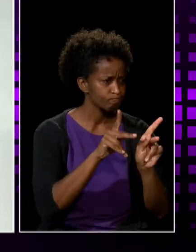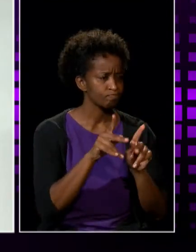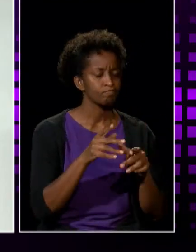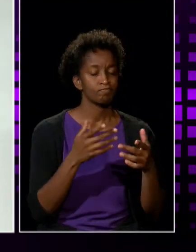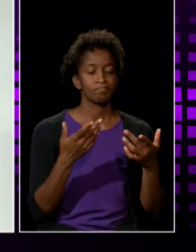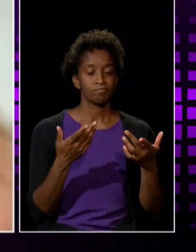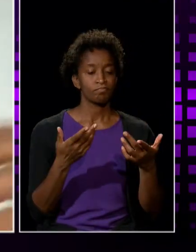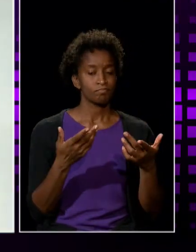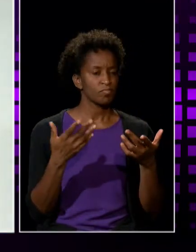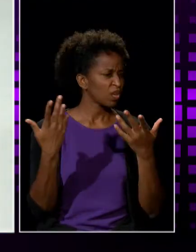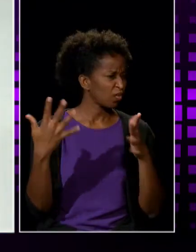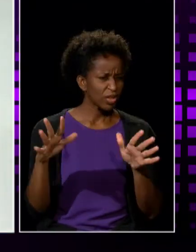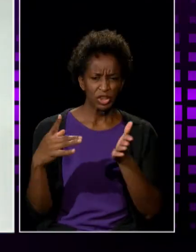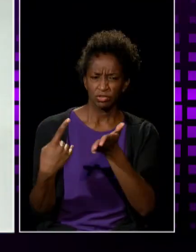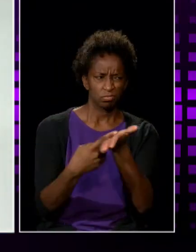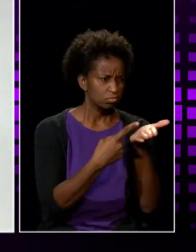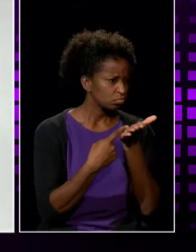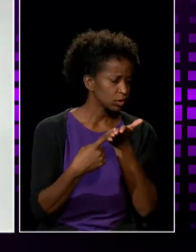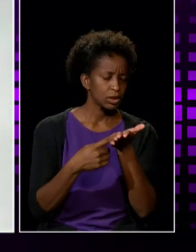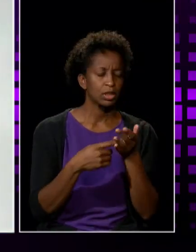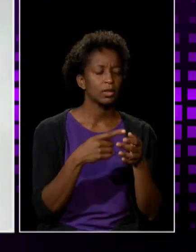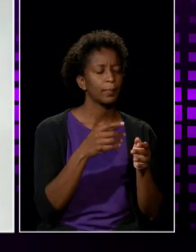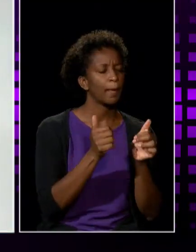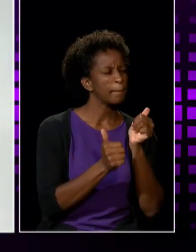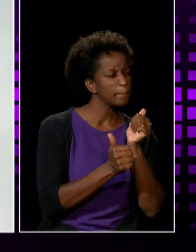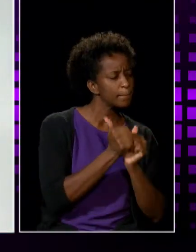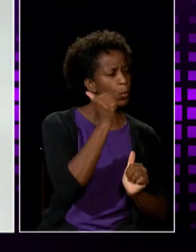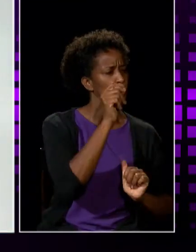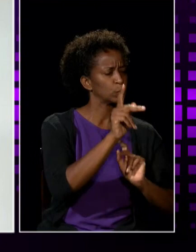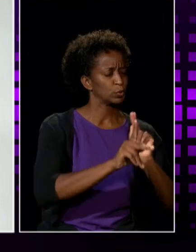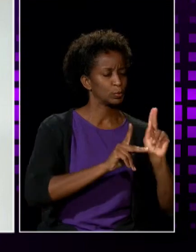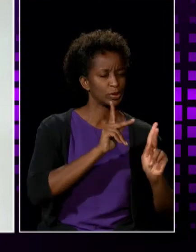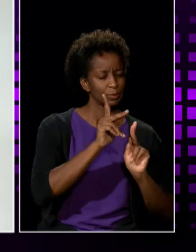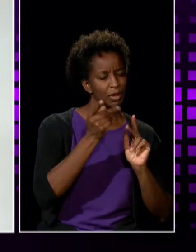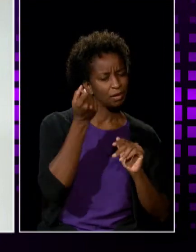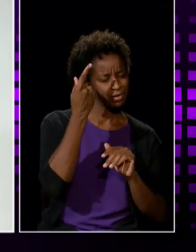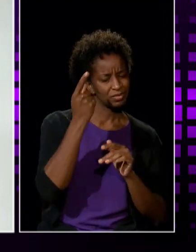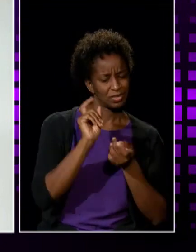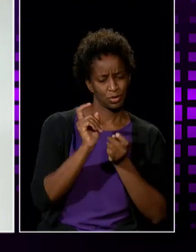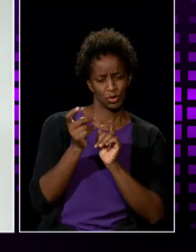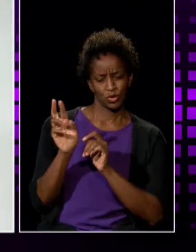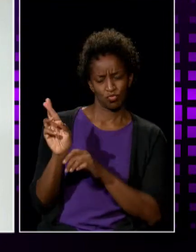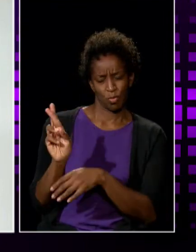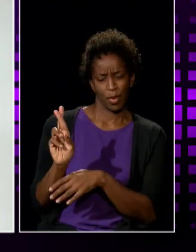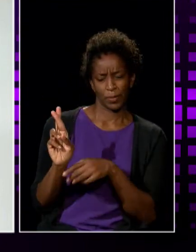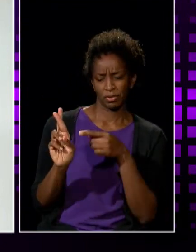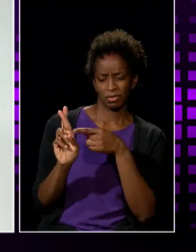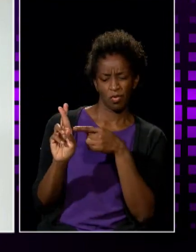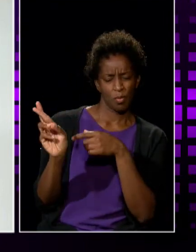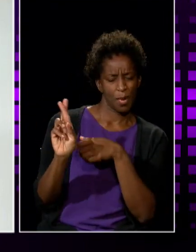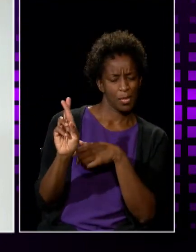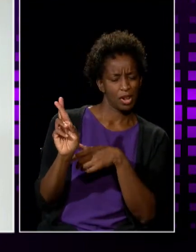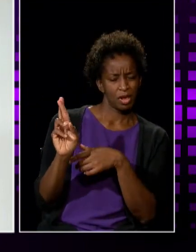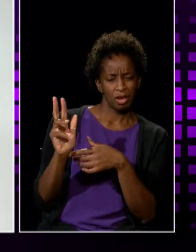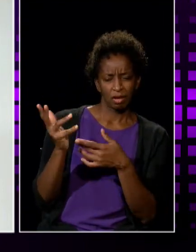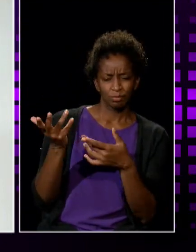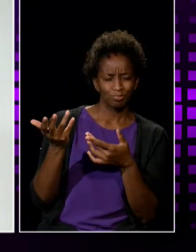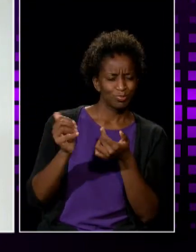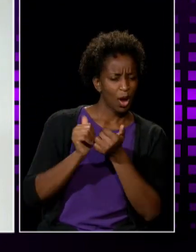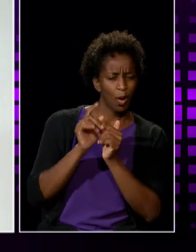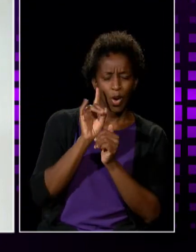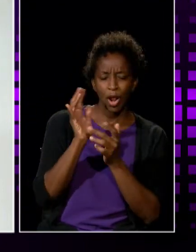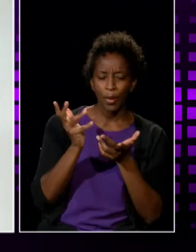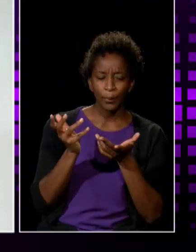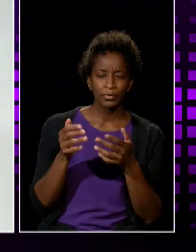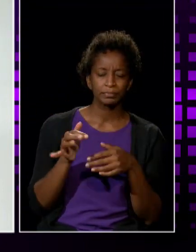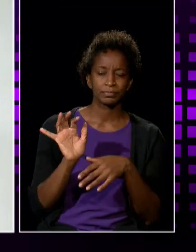of transition, or they were unaware rather, of what type of transition we were going to take. Were we going to be a republic with a ceremonial president